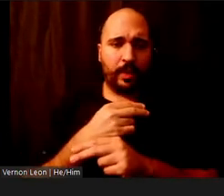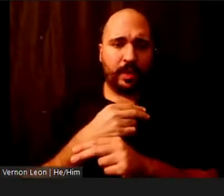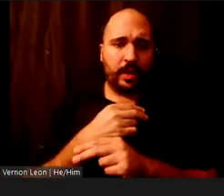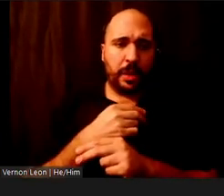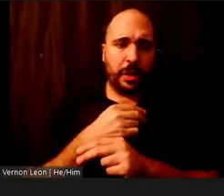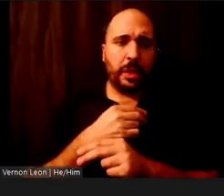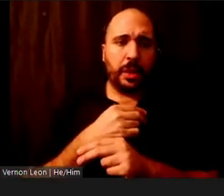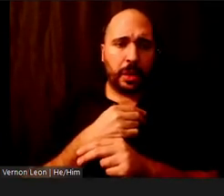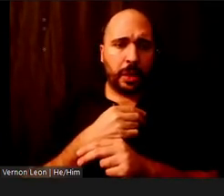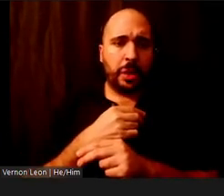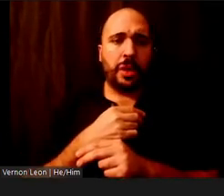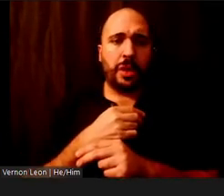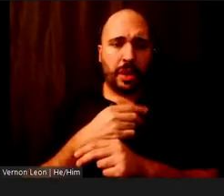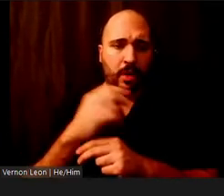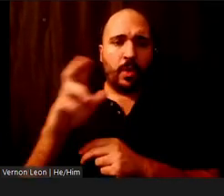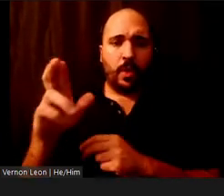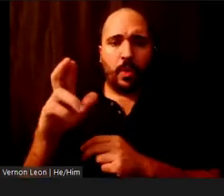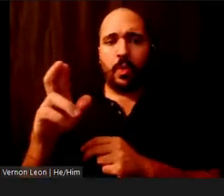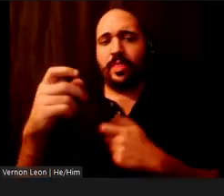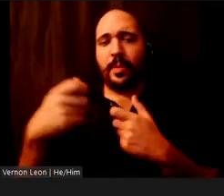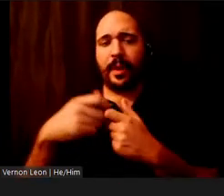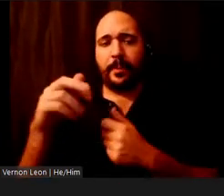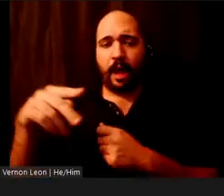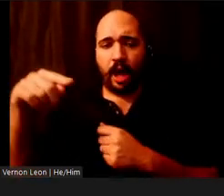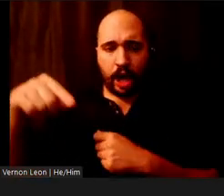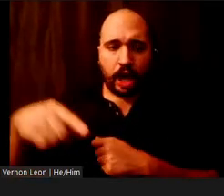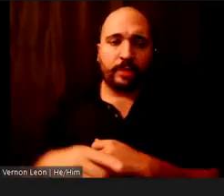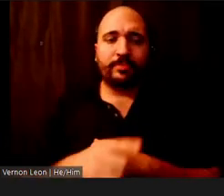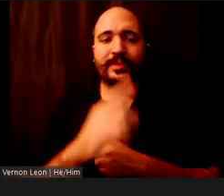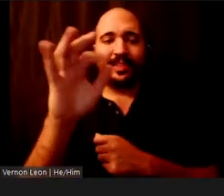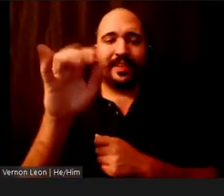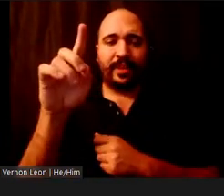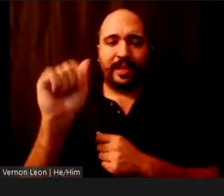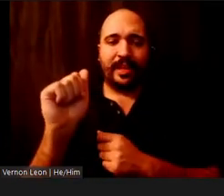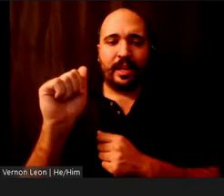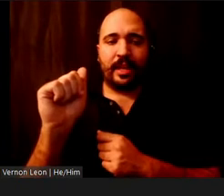or the Battery Park underpass connecting the FDR Drive and Route 9A.